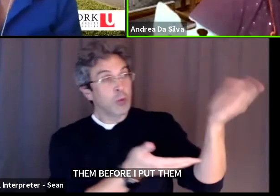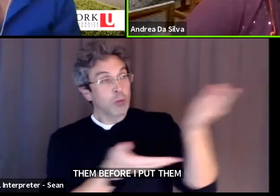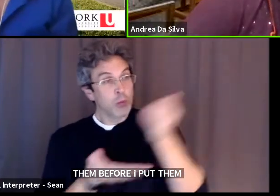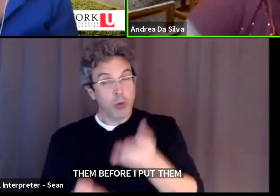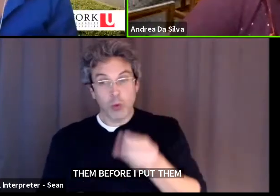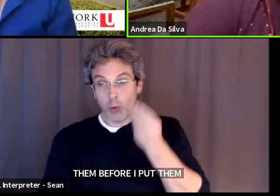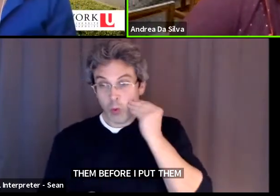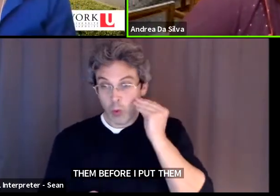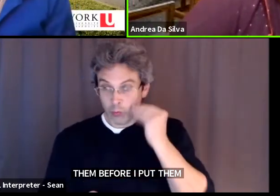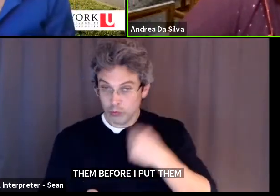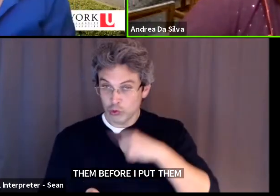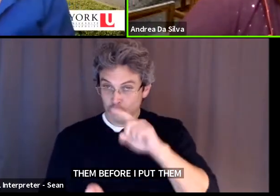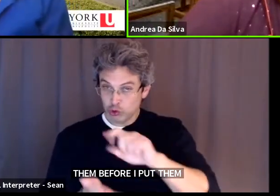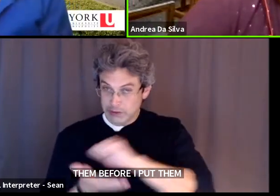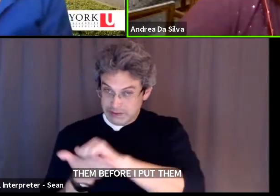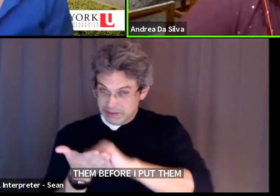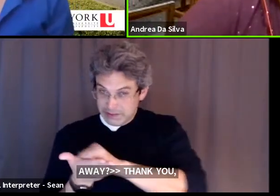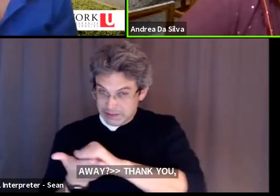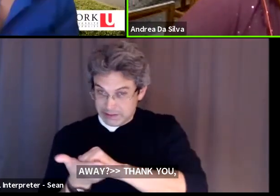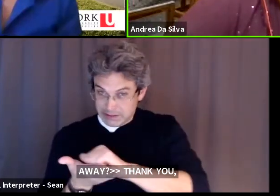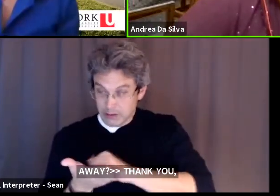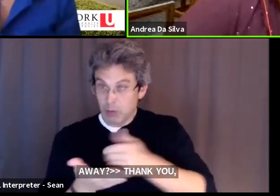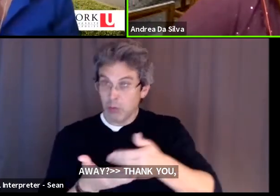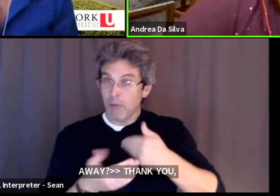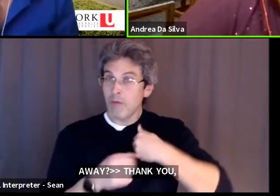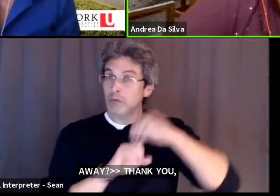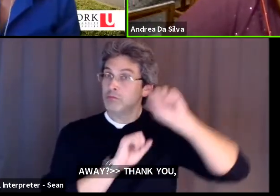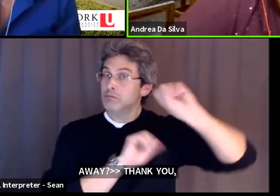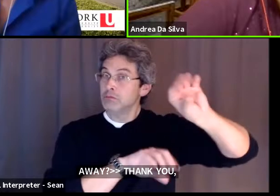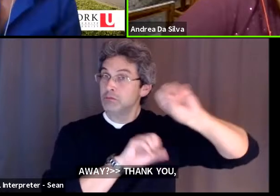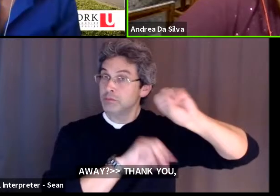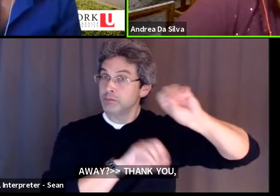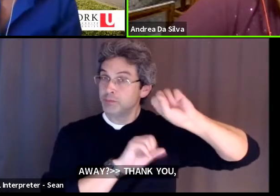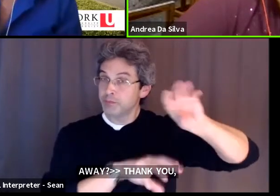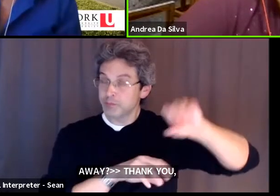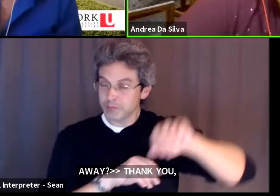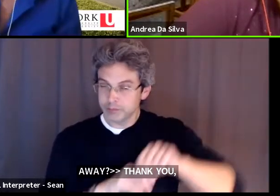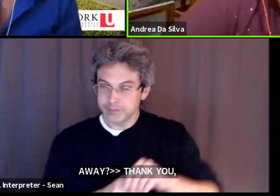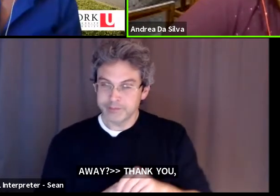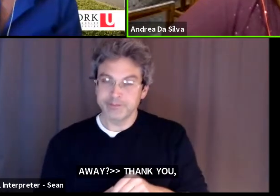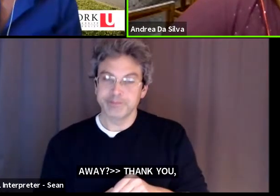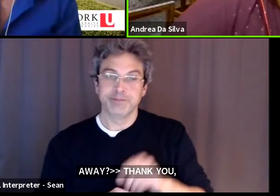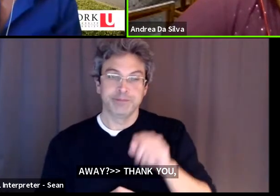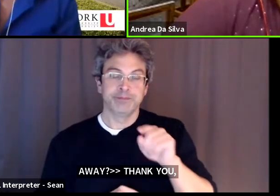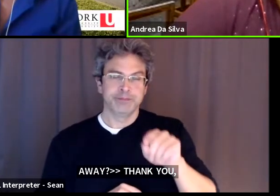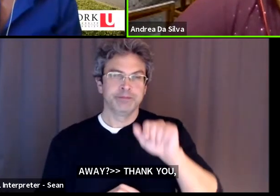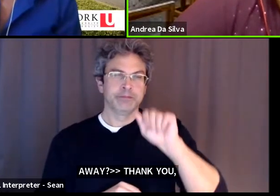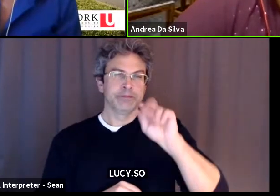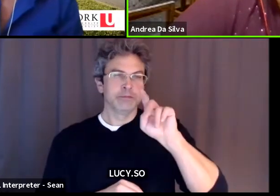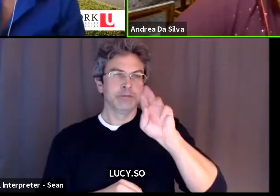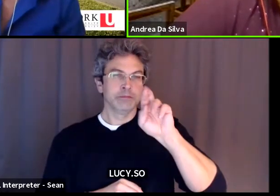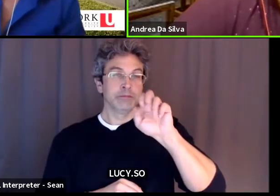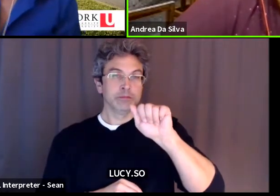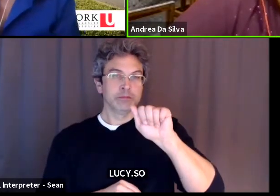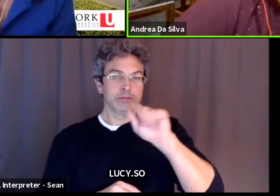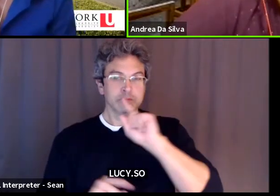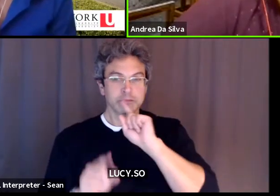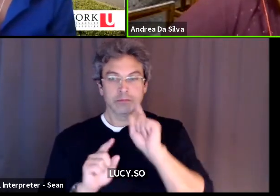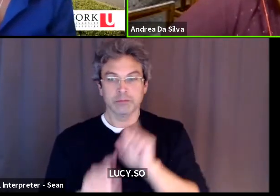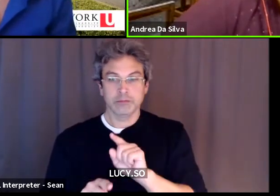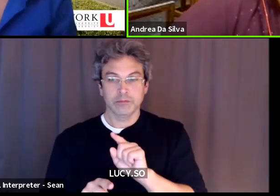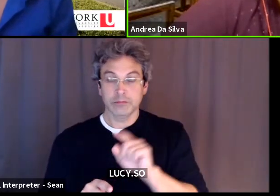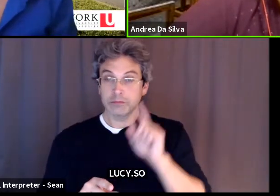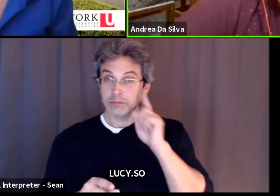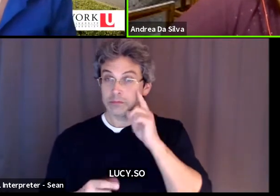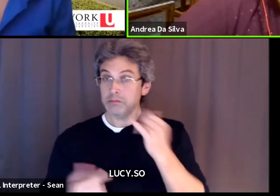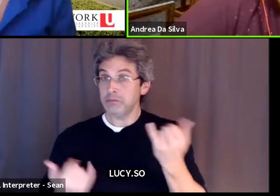So, just with regards to the actual food, at this time, there is no